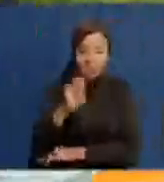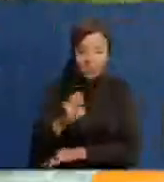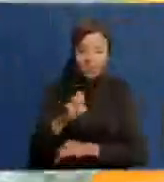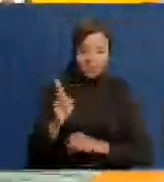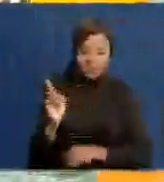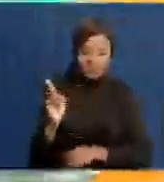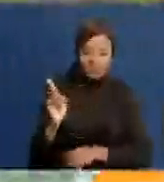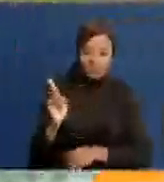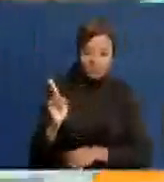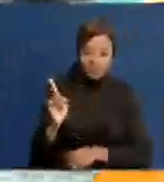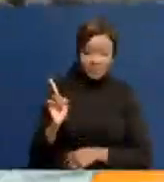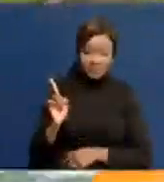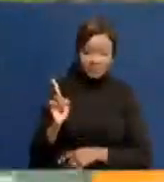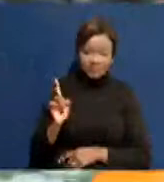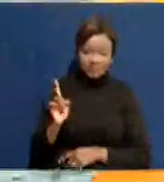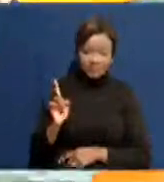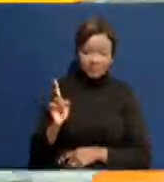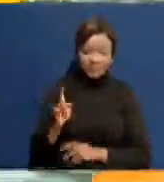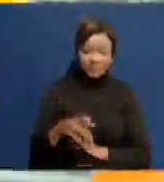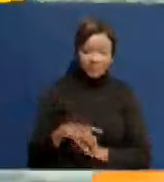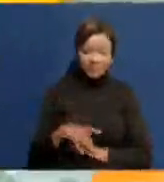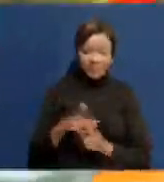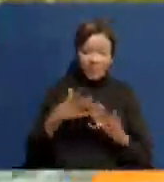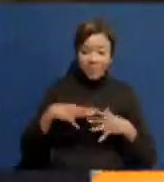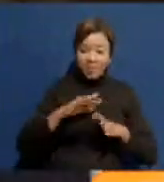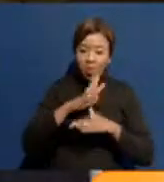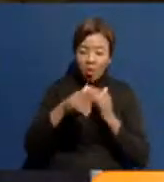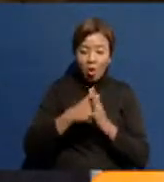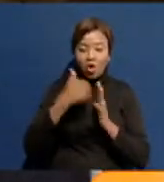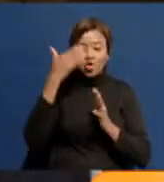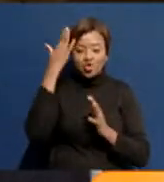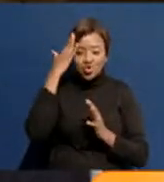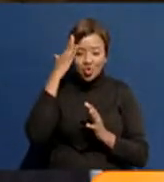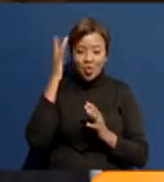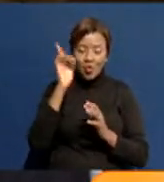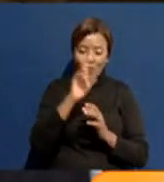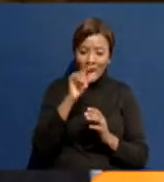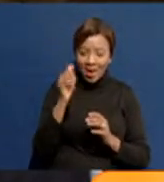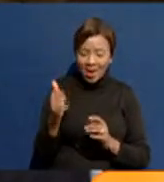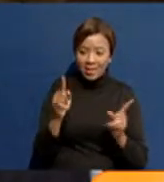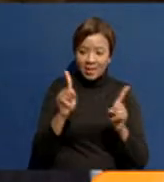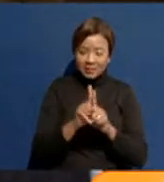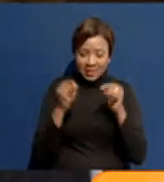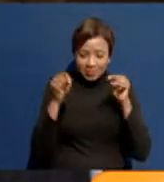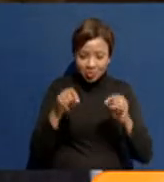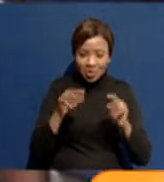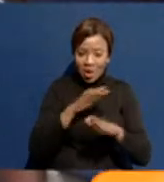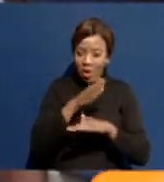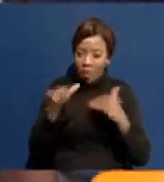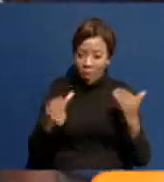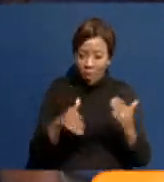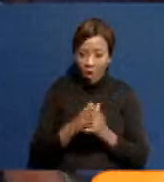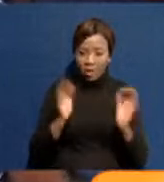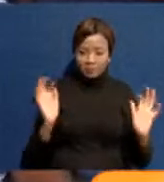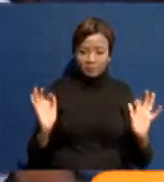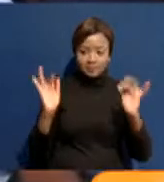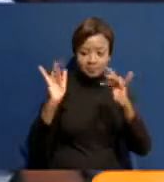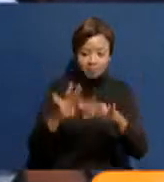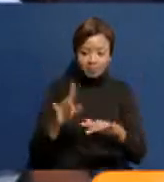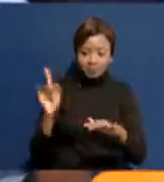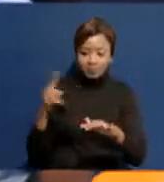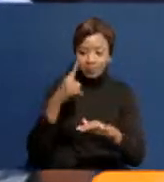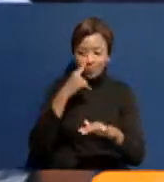lives. Here, everyone knows their neighbor, and today they gather at this homestead with